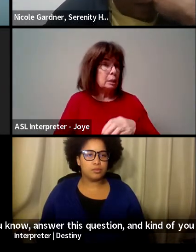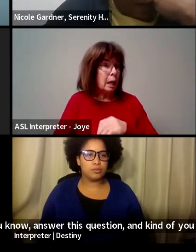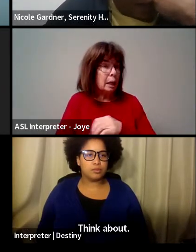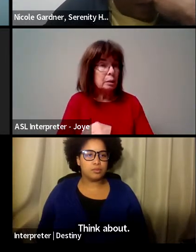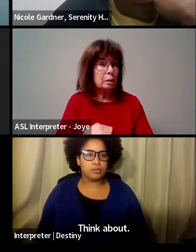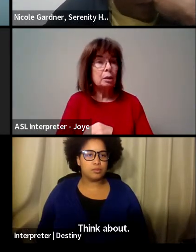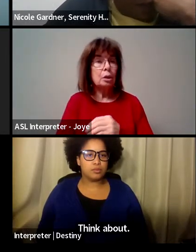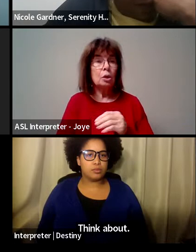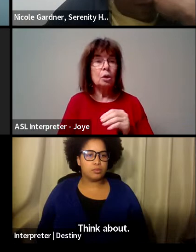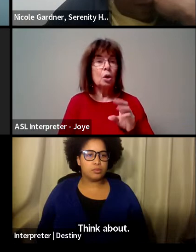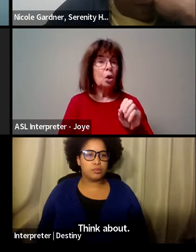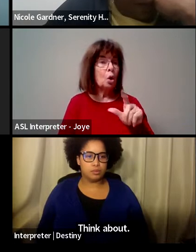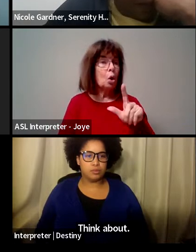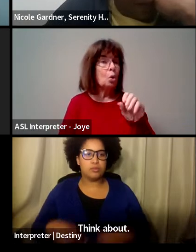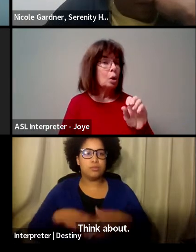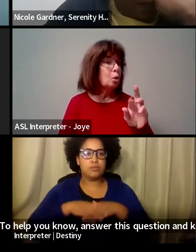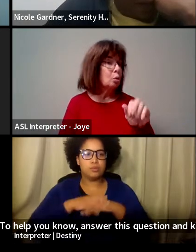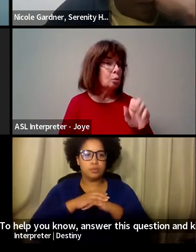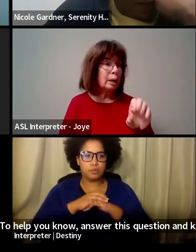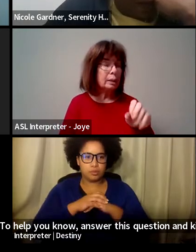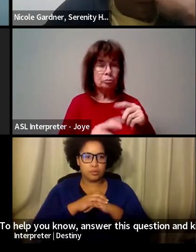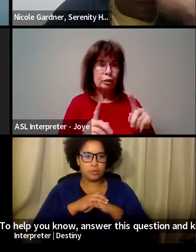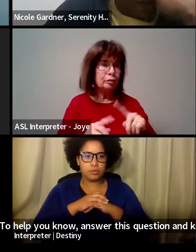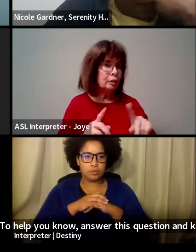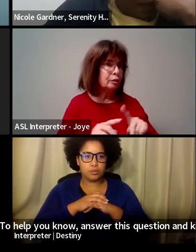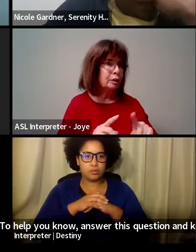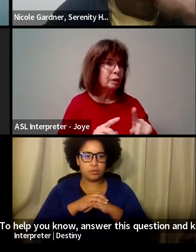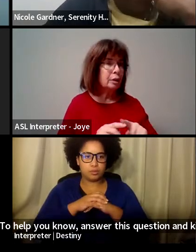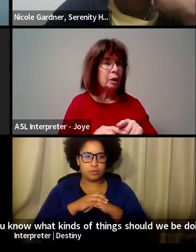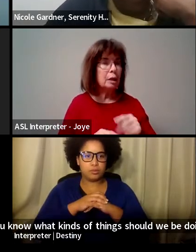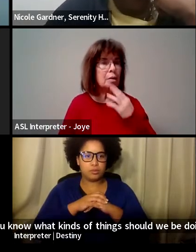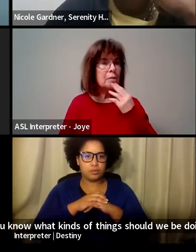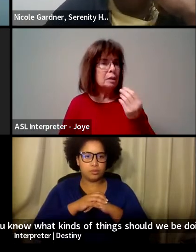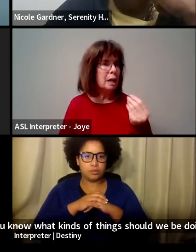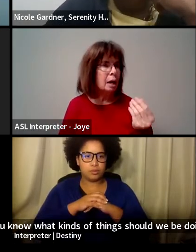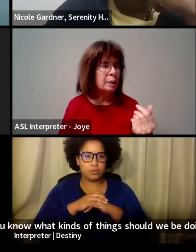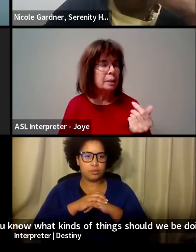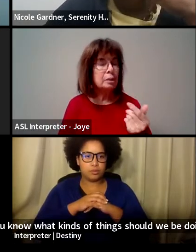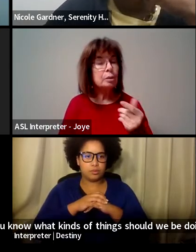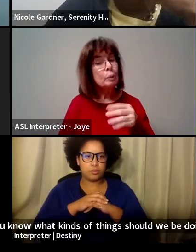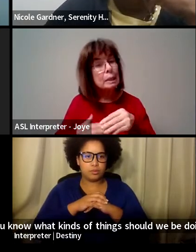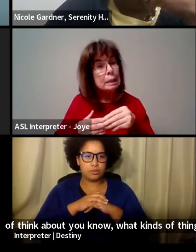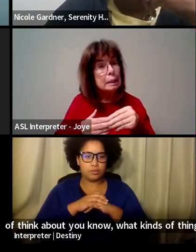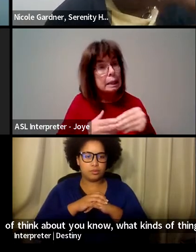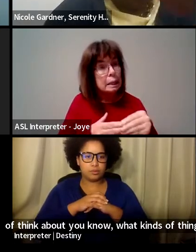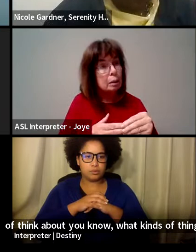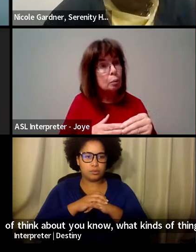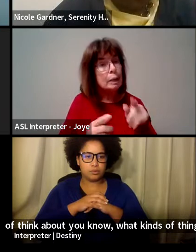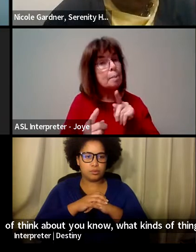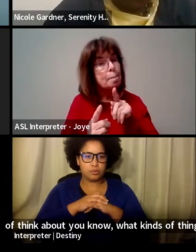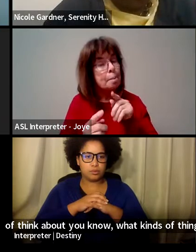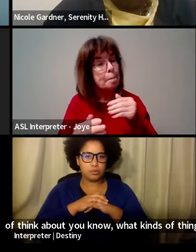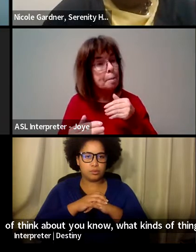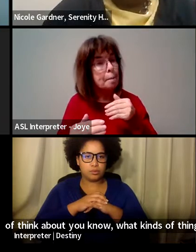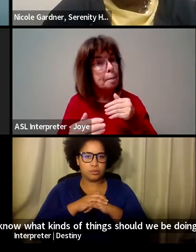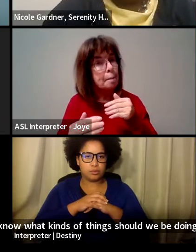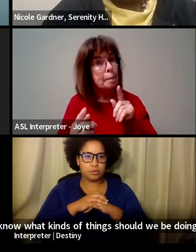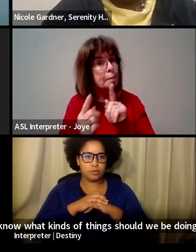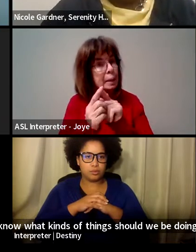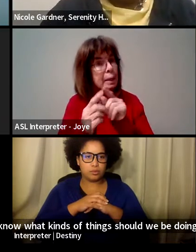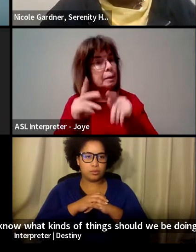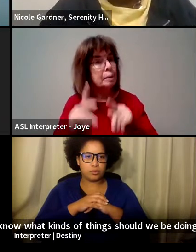colorectal, right? Diabetes. We meet the people where they are, right? And so if there is an overload